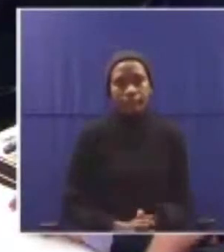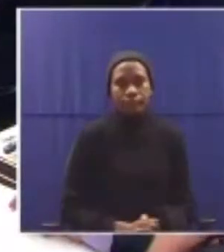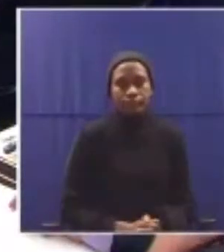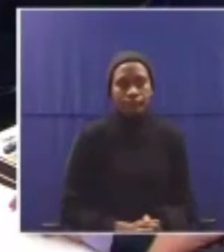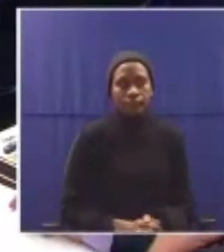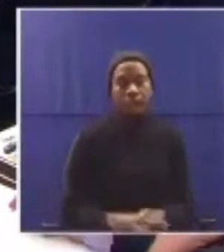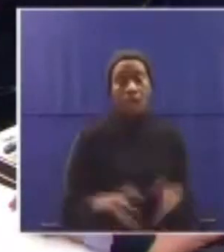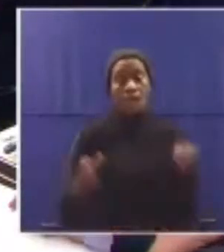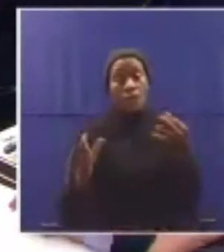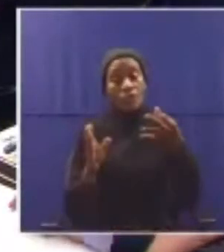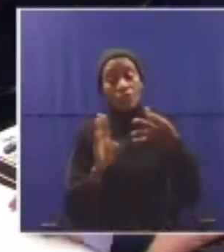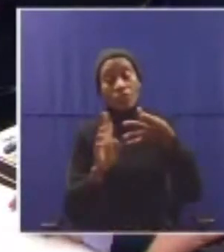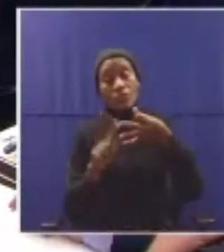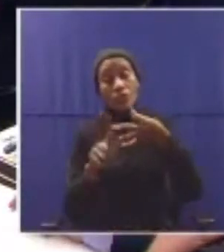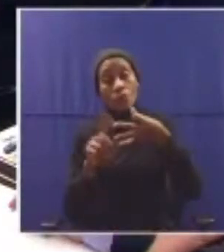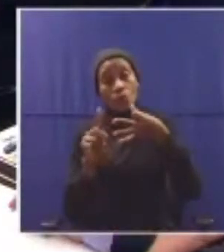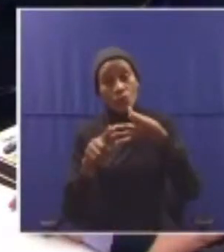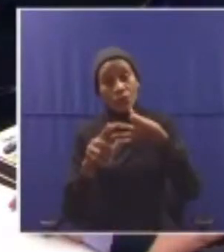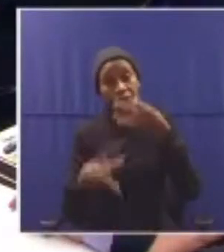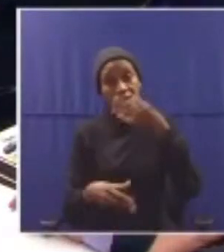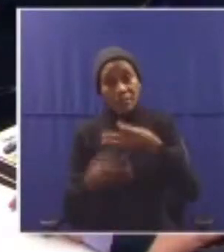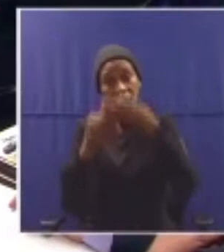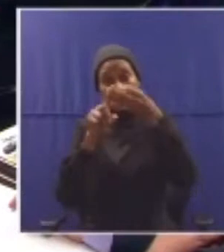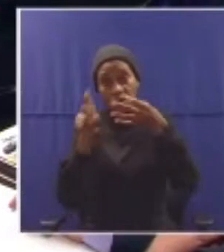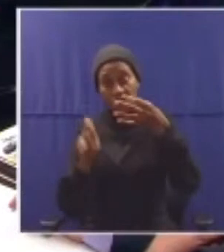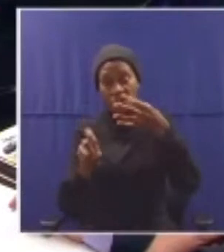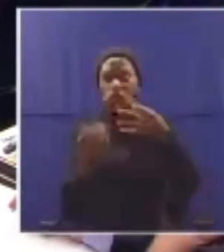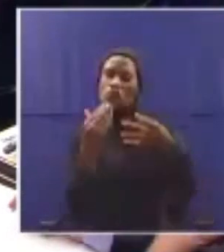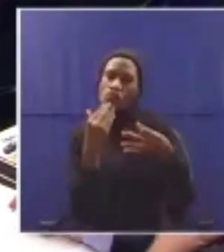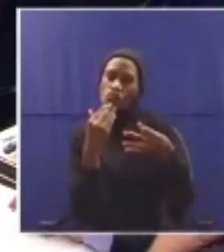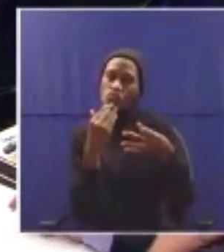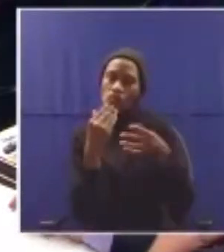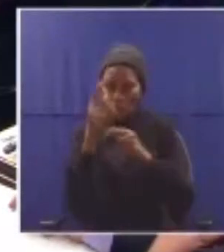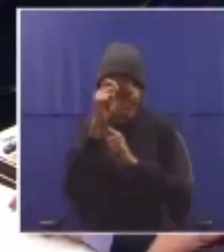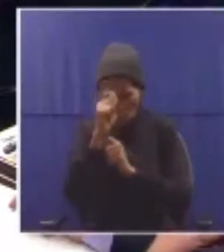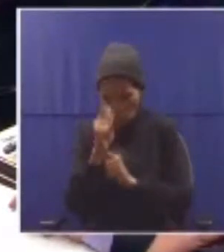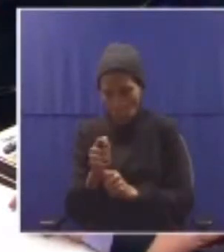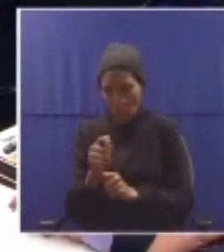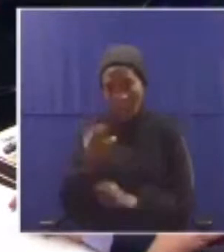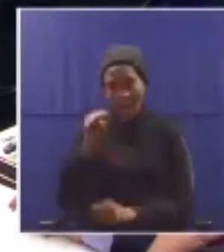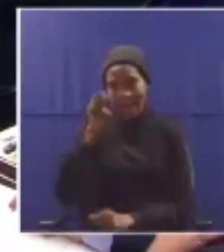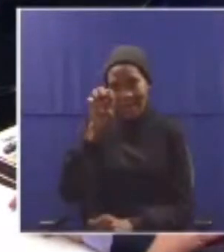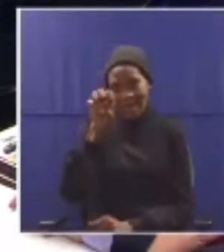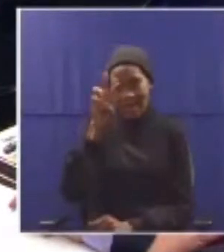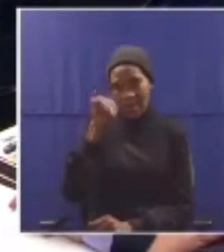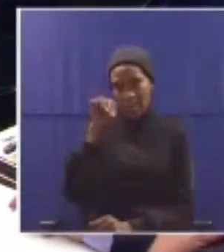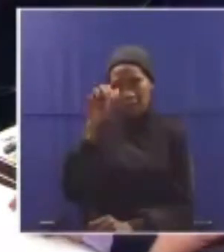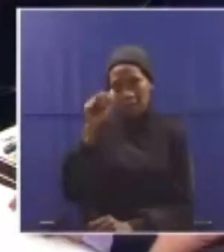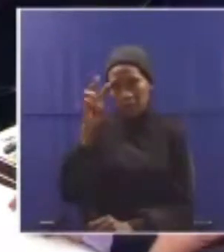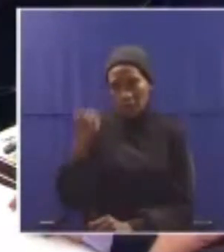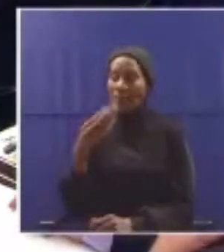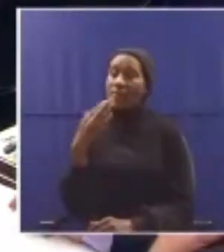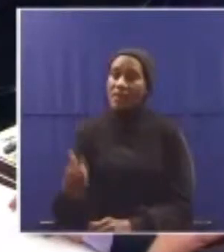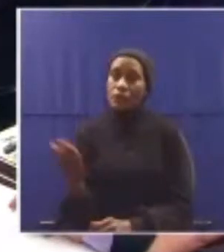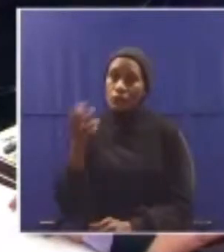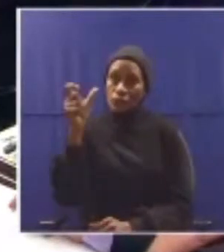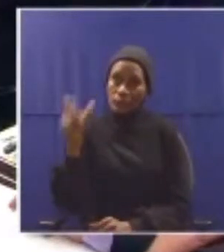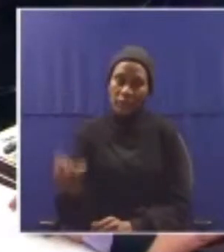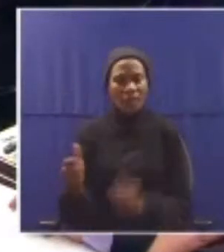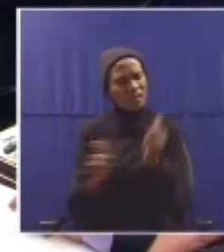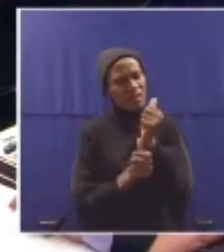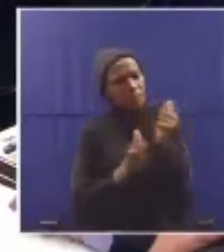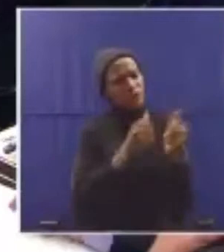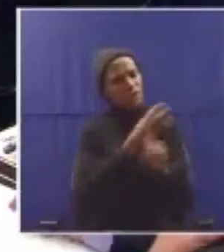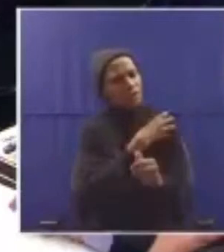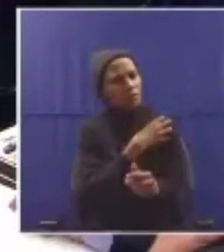The third supplementary question will be asked by the Honorable A.M. Sheikh Imam. Thank you, Honorable Speaker. Deputy